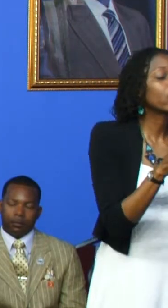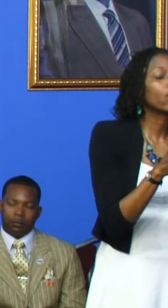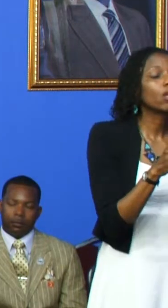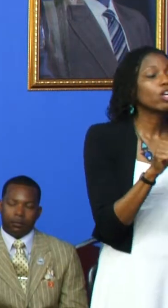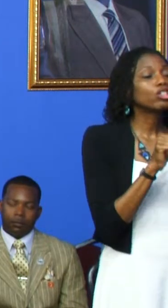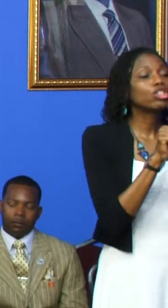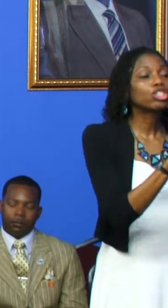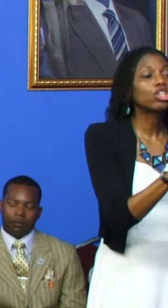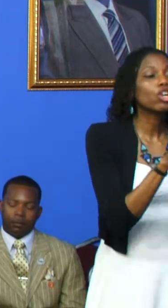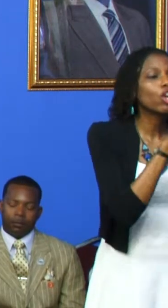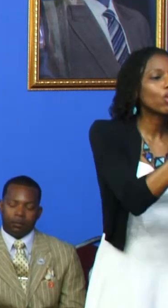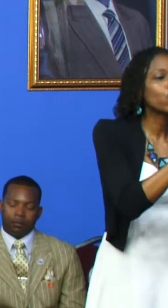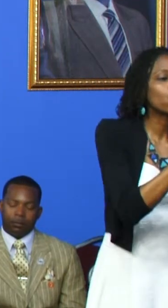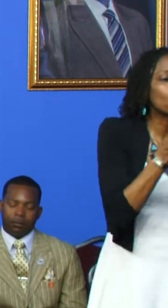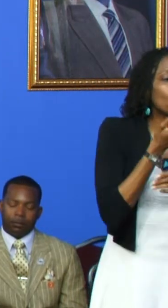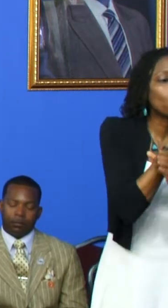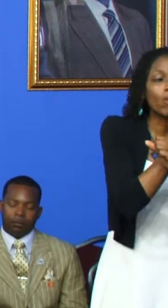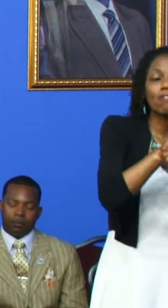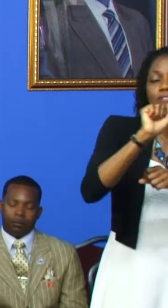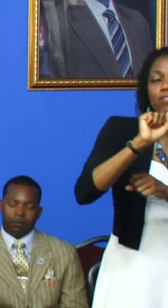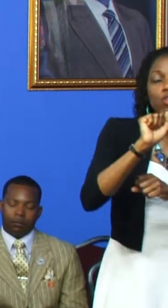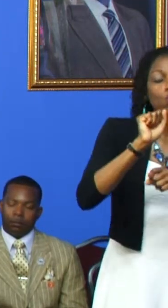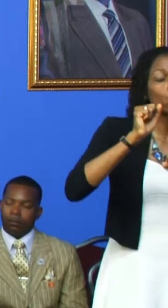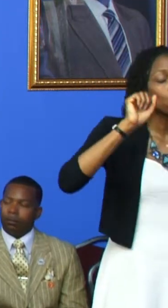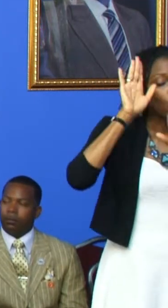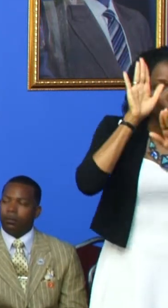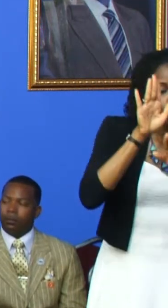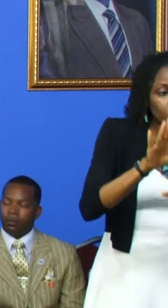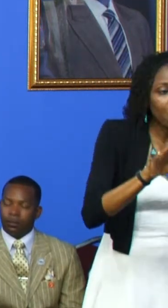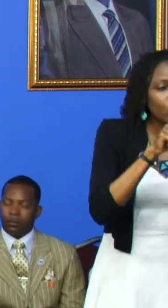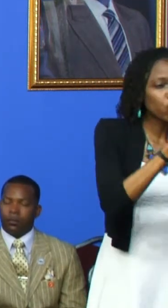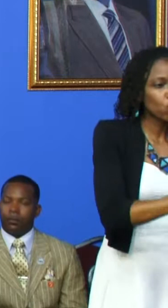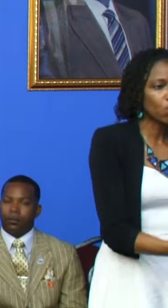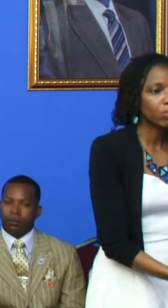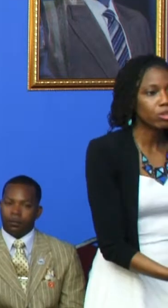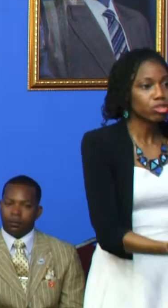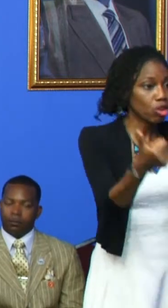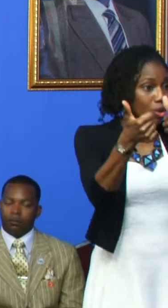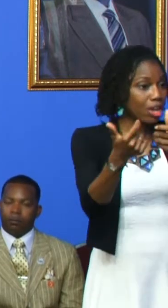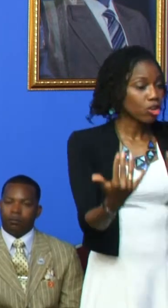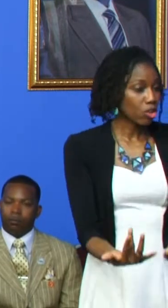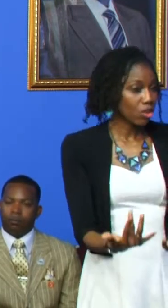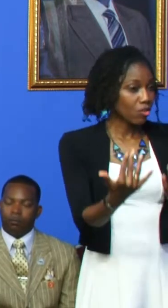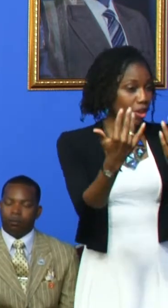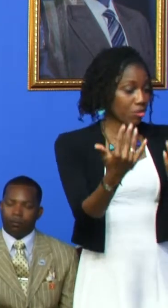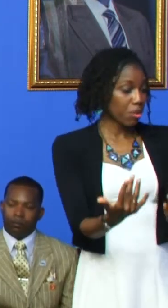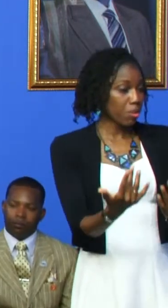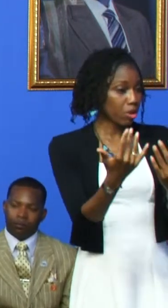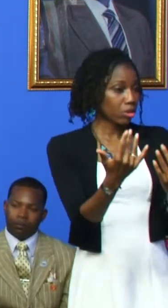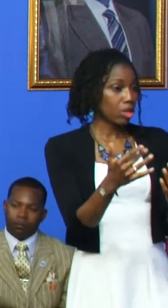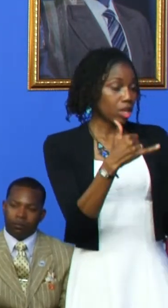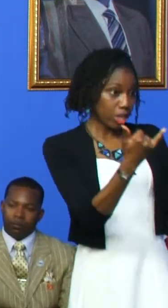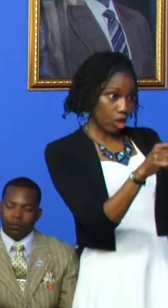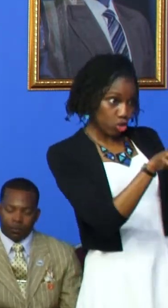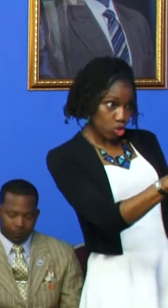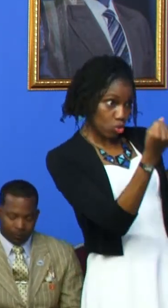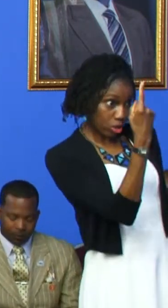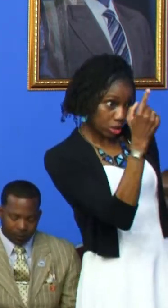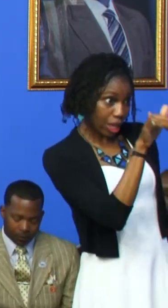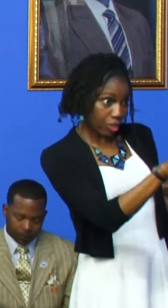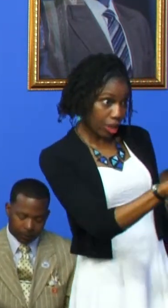bow are going to be thrown into a fiery furnace. Now, since we got all that